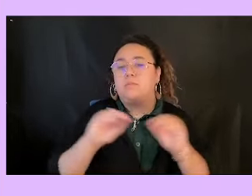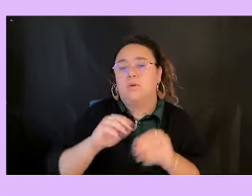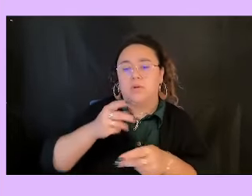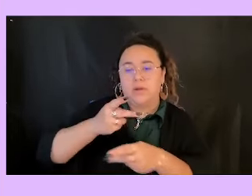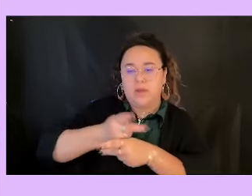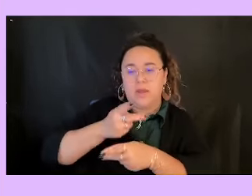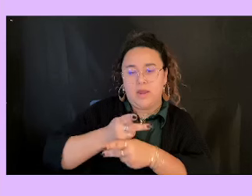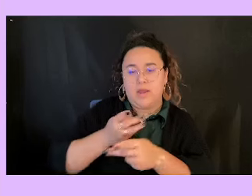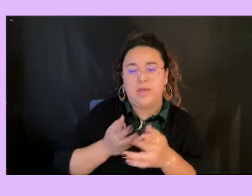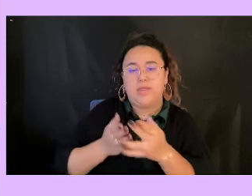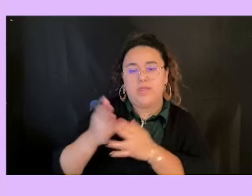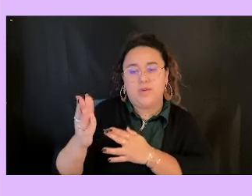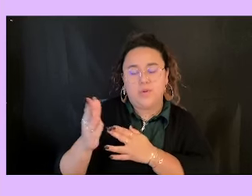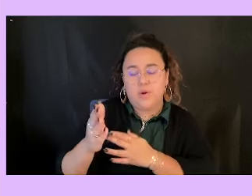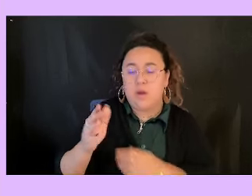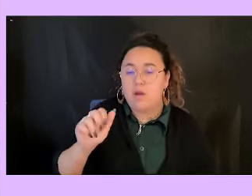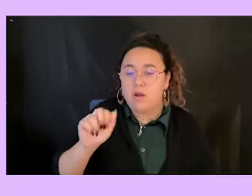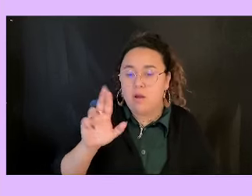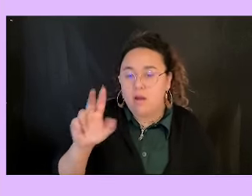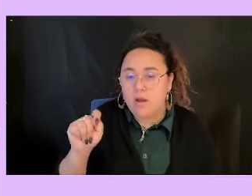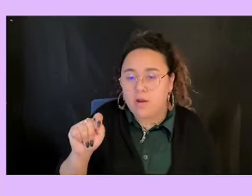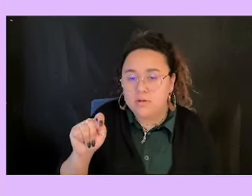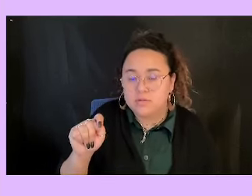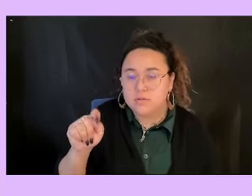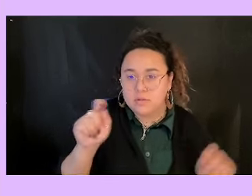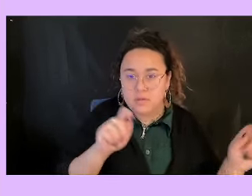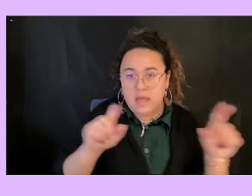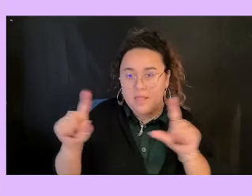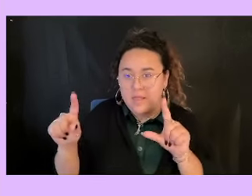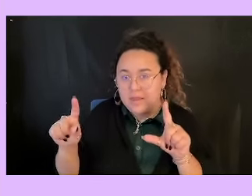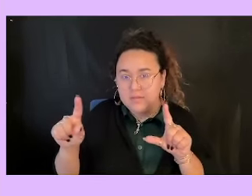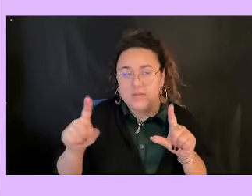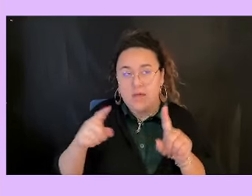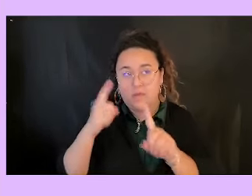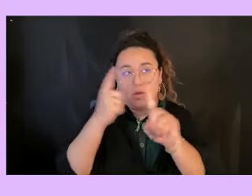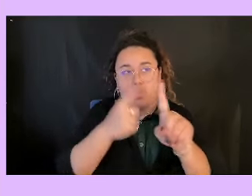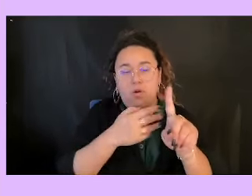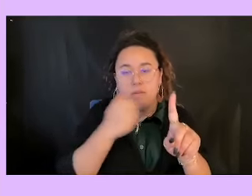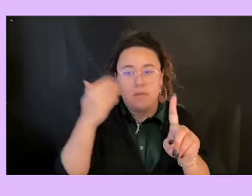through the lens of the art toward a better future. So that's what we've been doing.